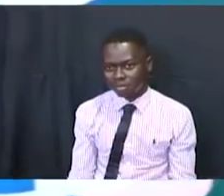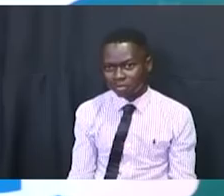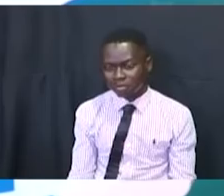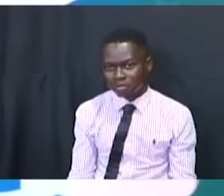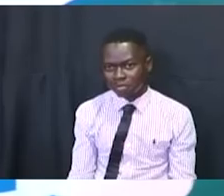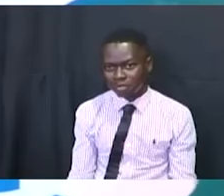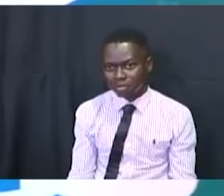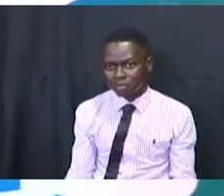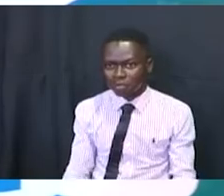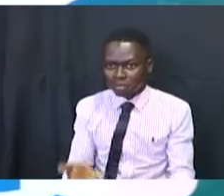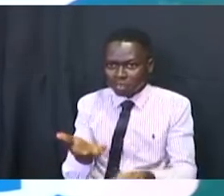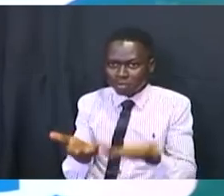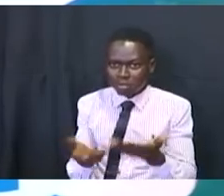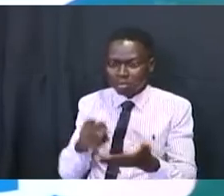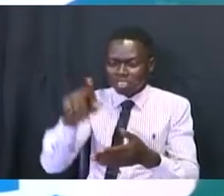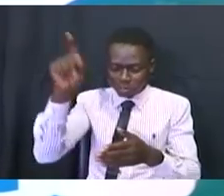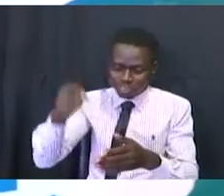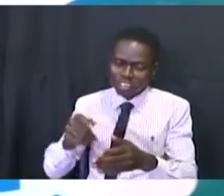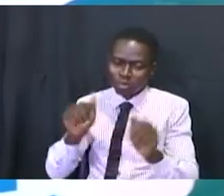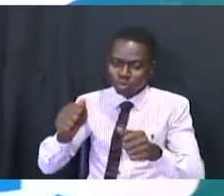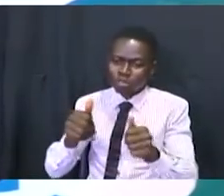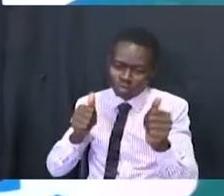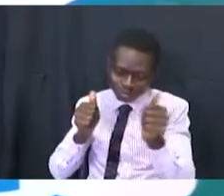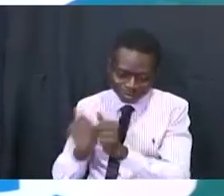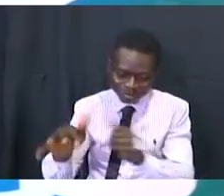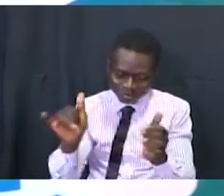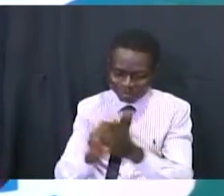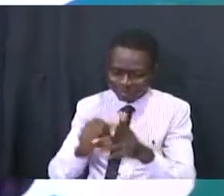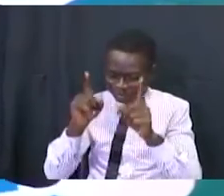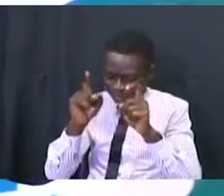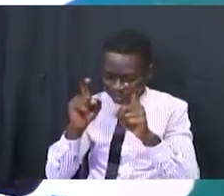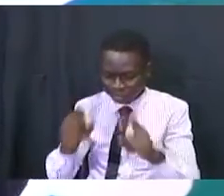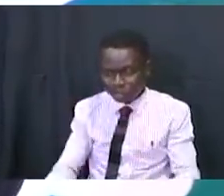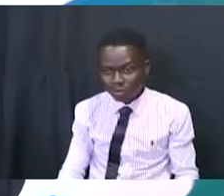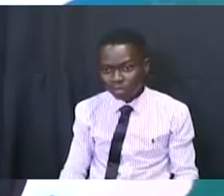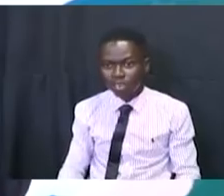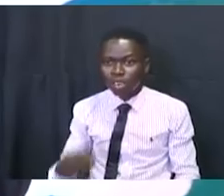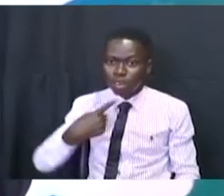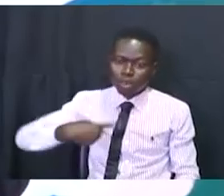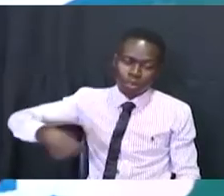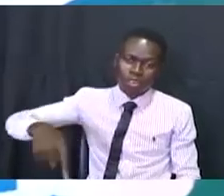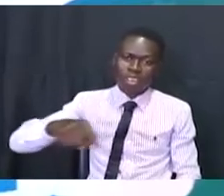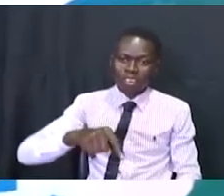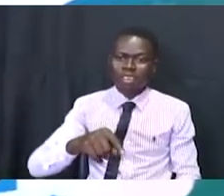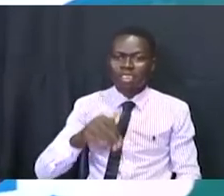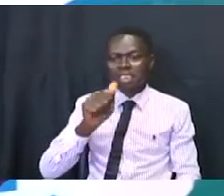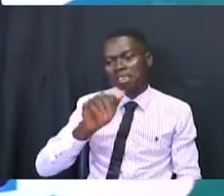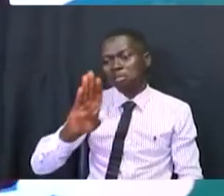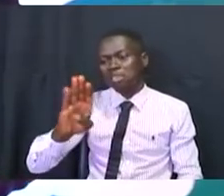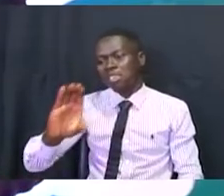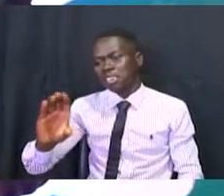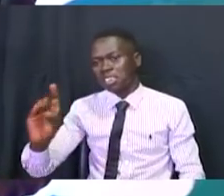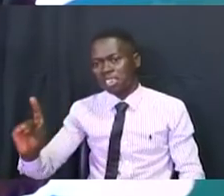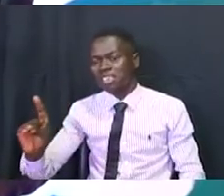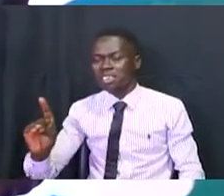Probably I should have passed that test. I should have passed. We are the letters people read.